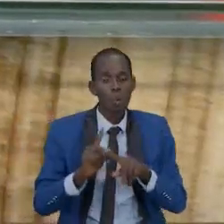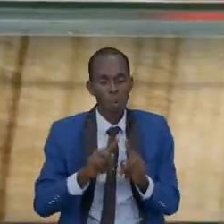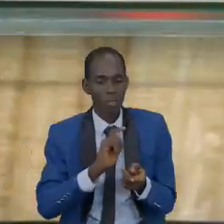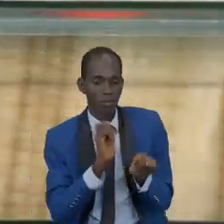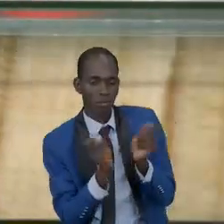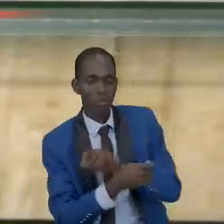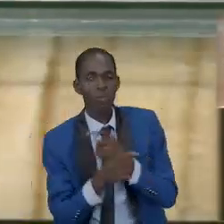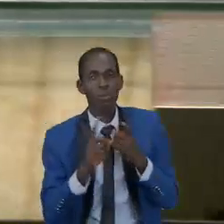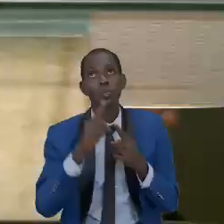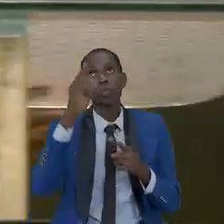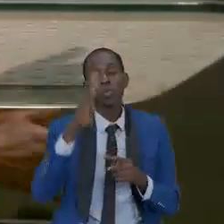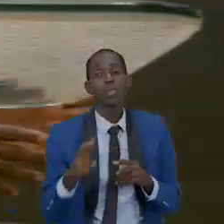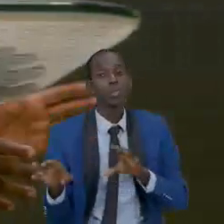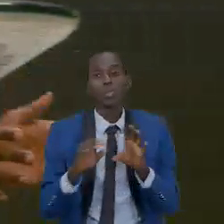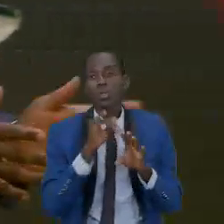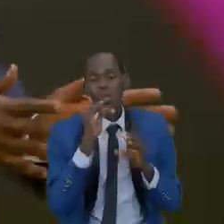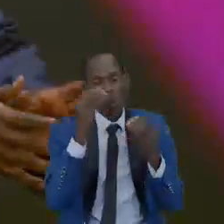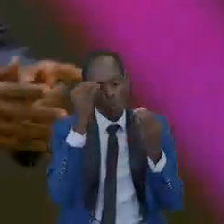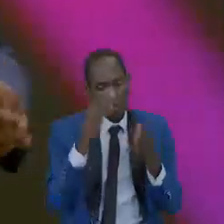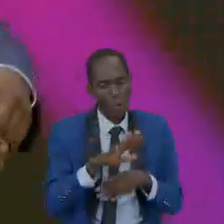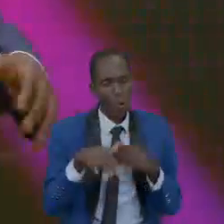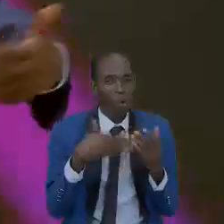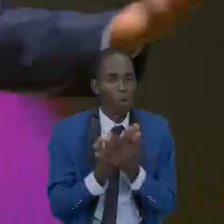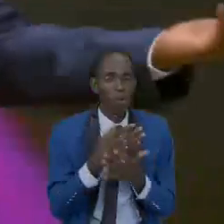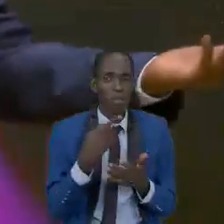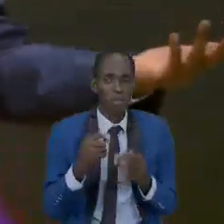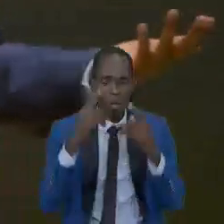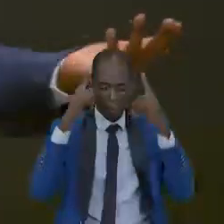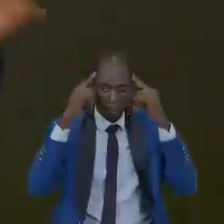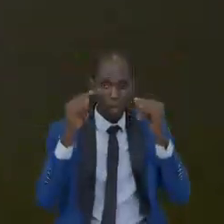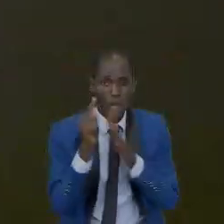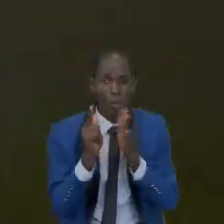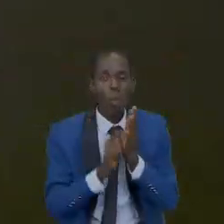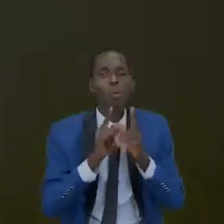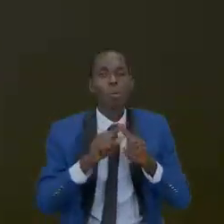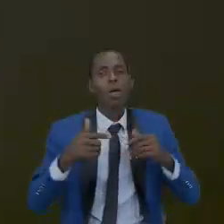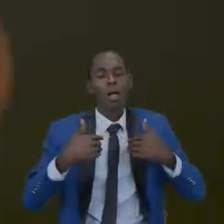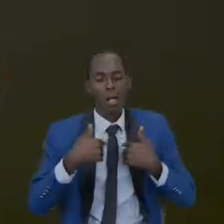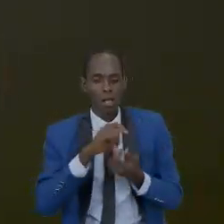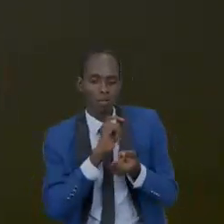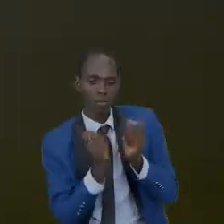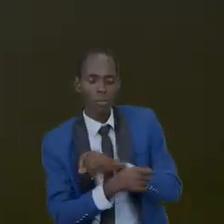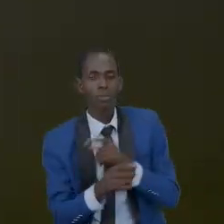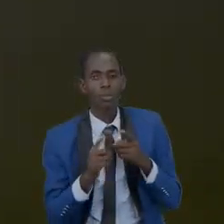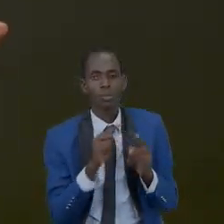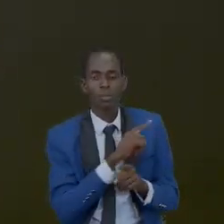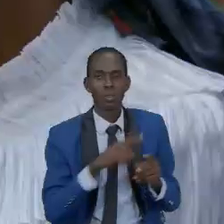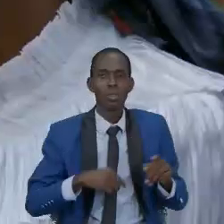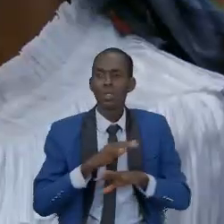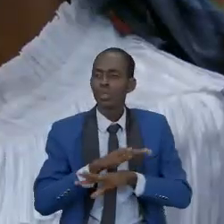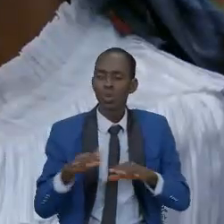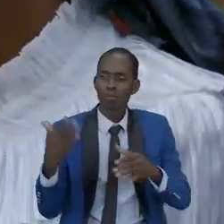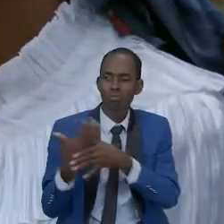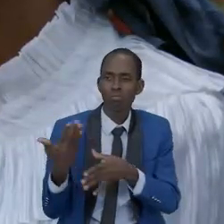God. They didn't obey all those Mosaic laws, but they have turned to God. Let's not trouble them. Let's